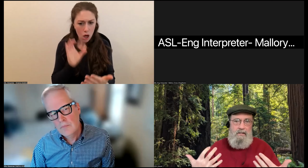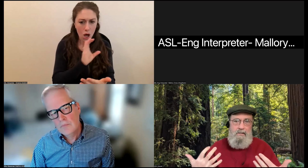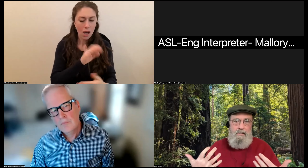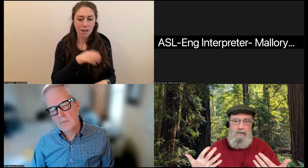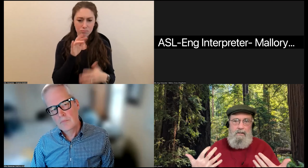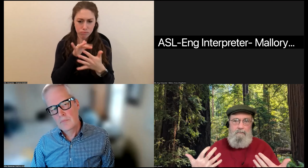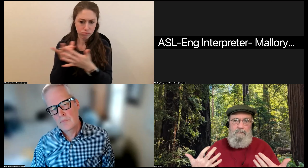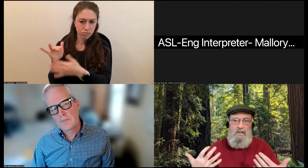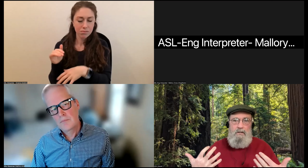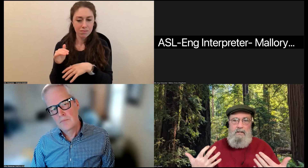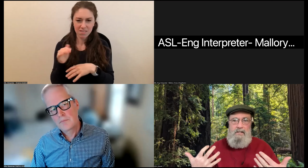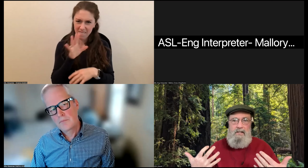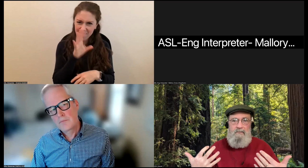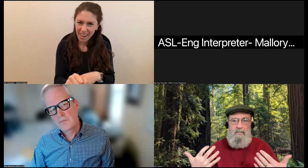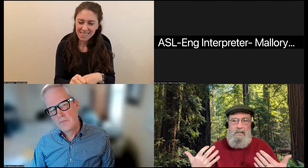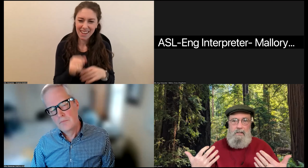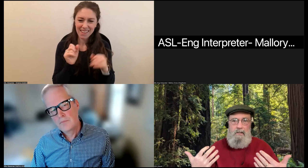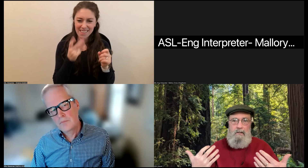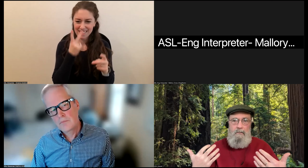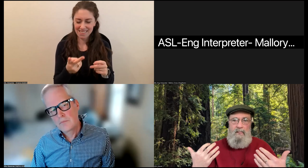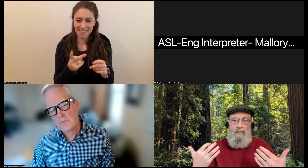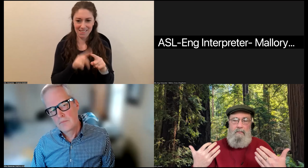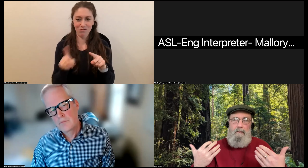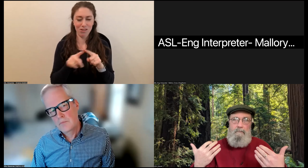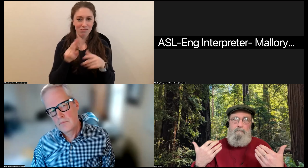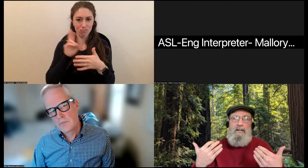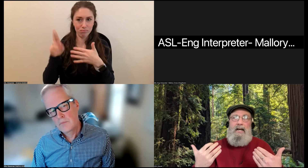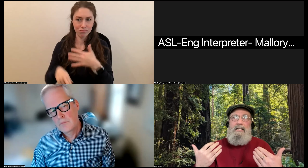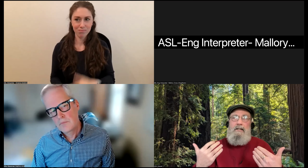of things that you can see from this.